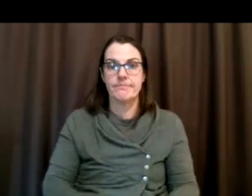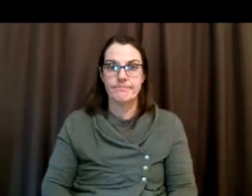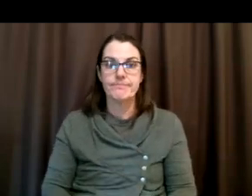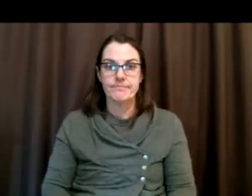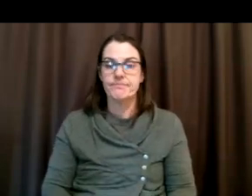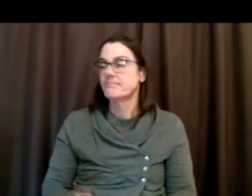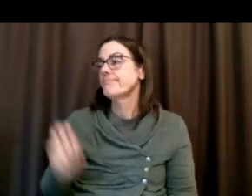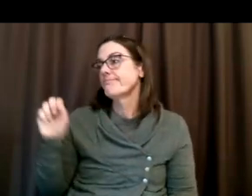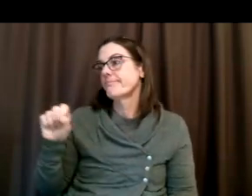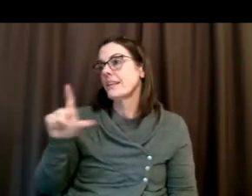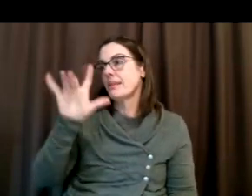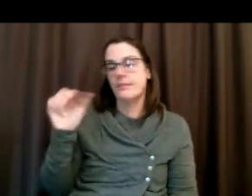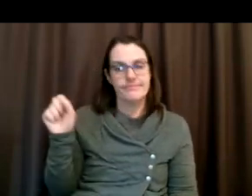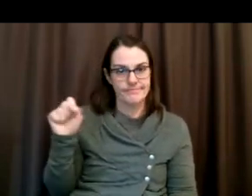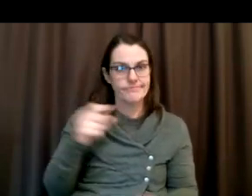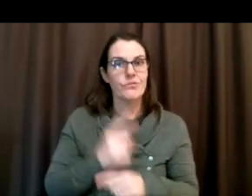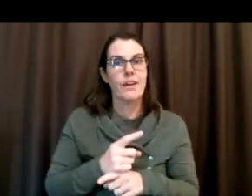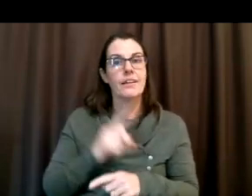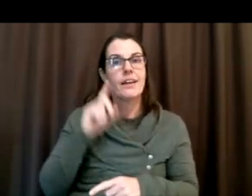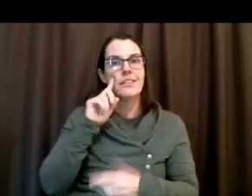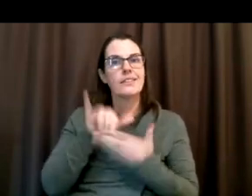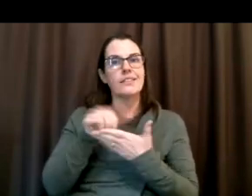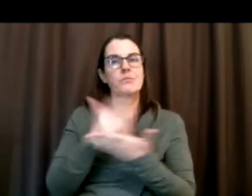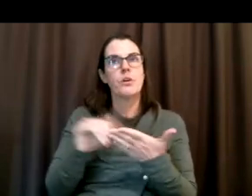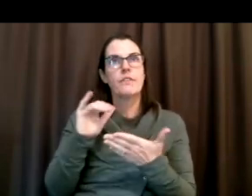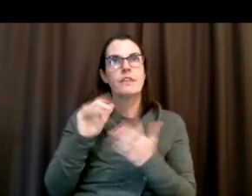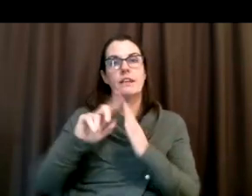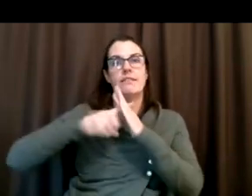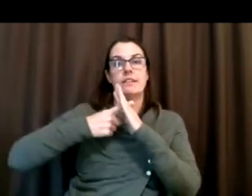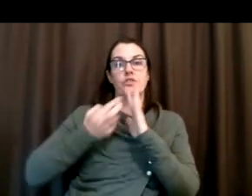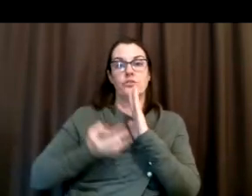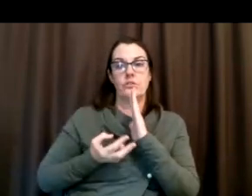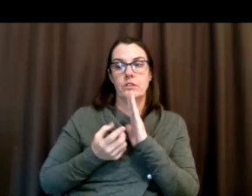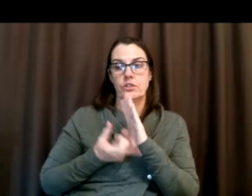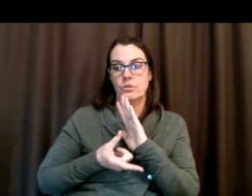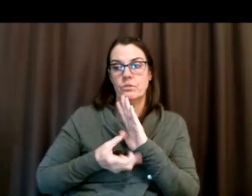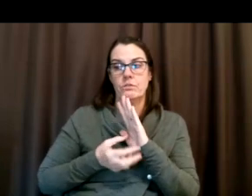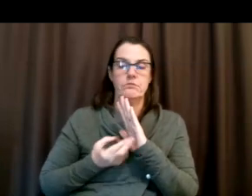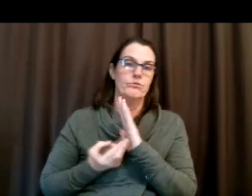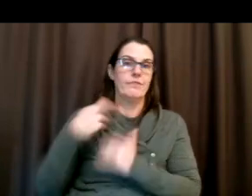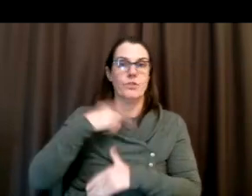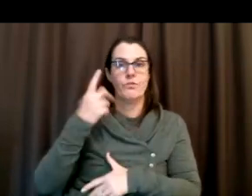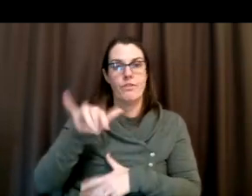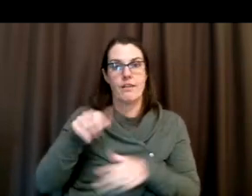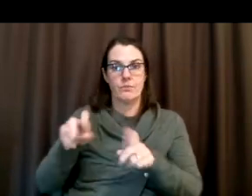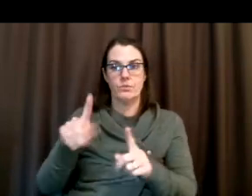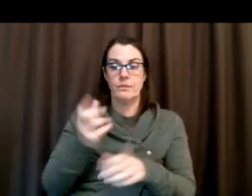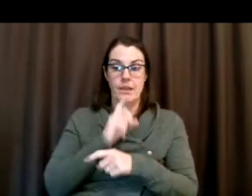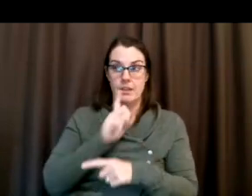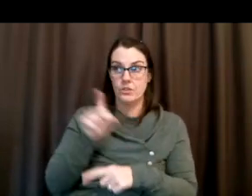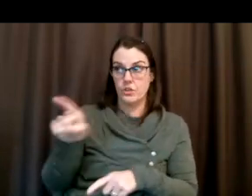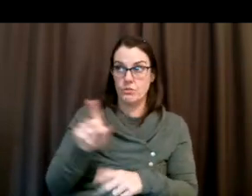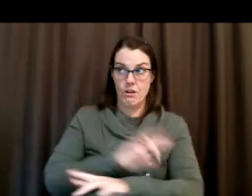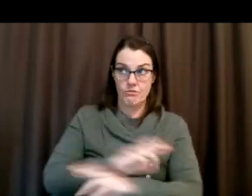think that's part of the initial review of an opportunity and making sure that you are equipped and